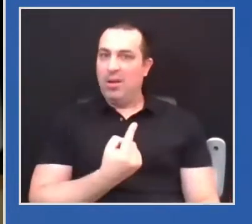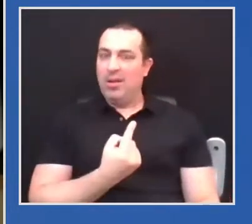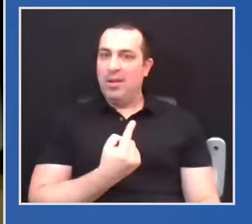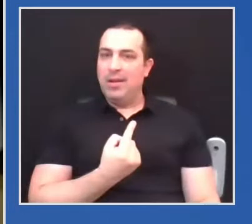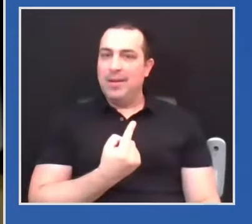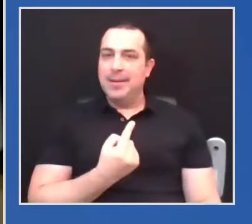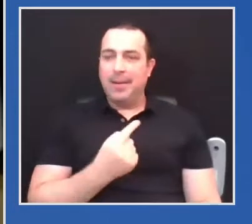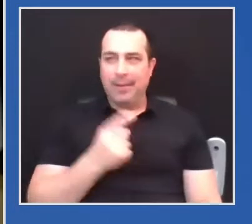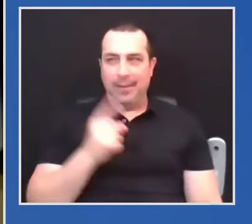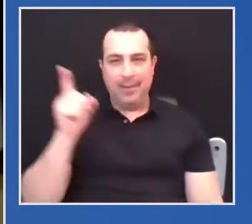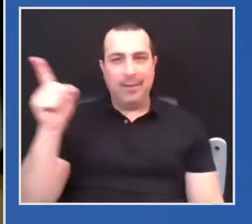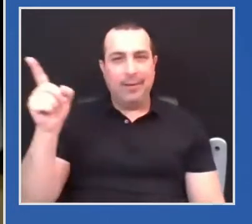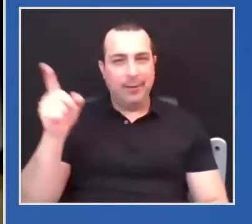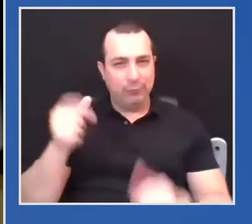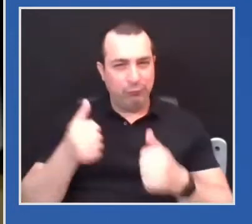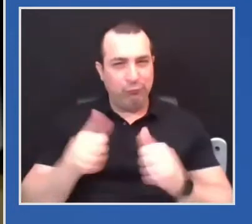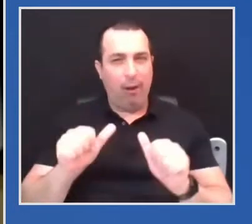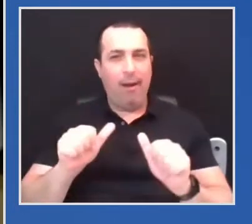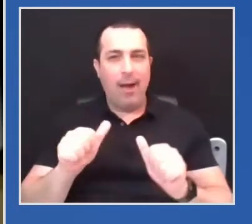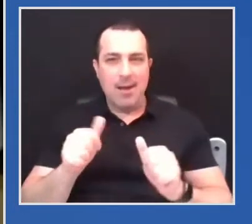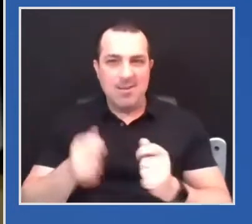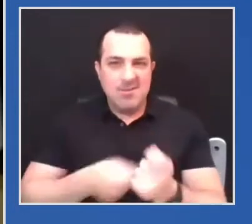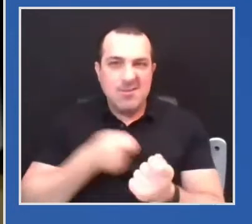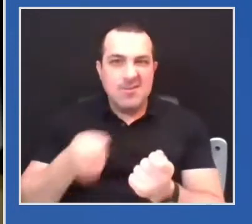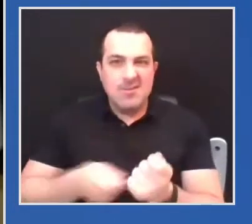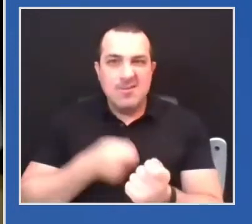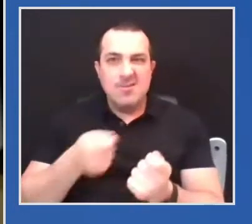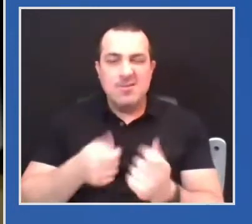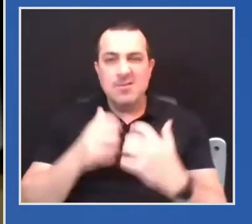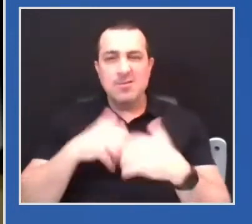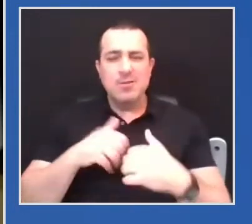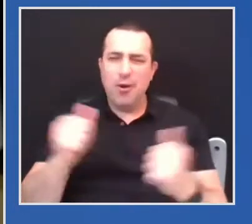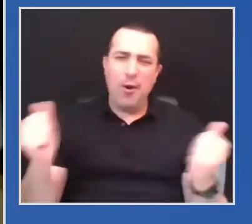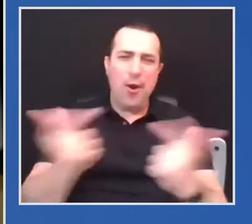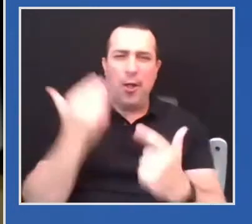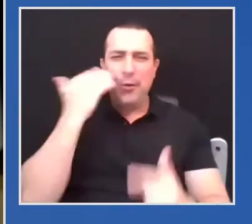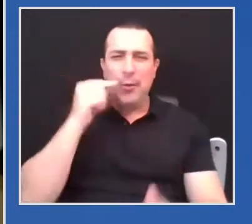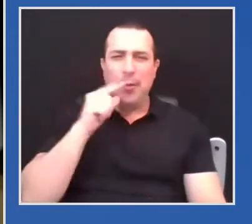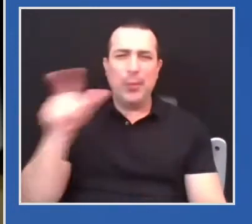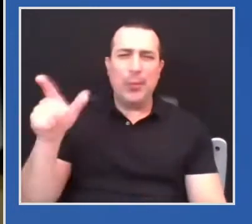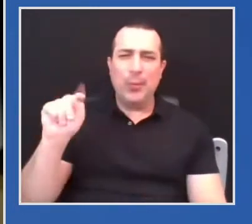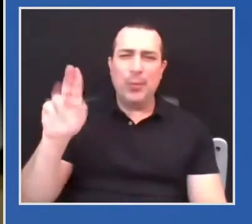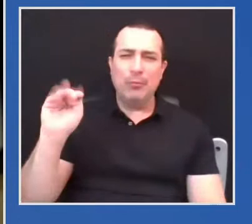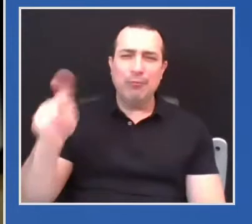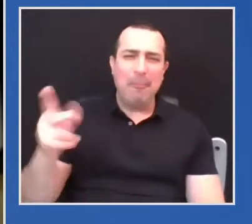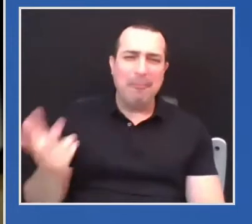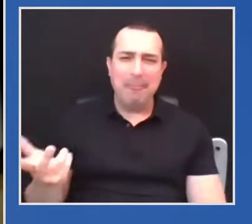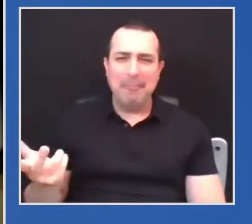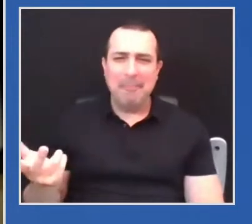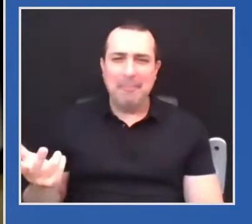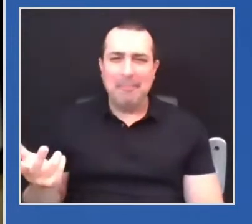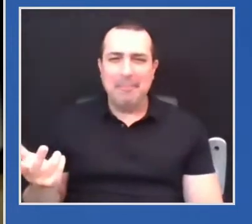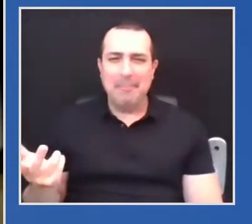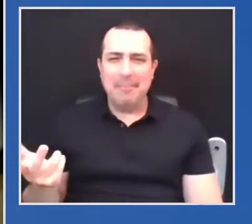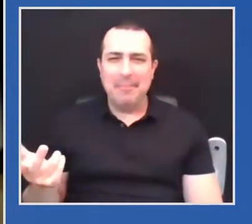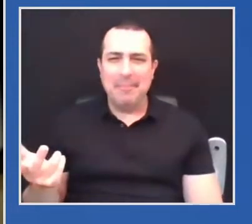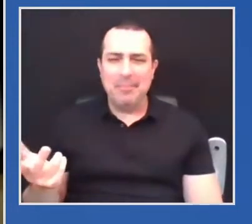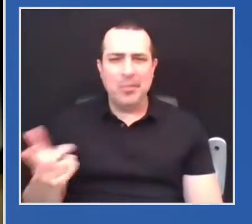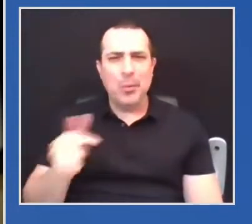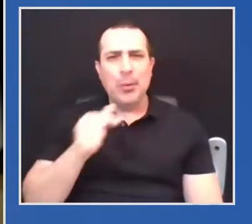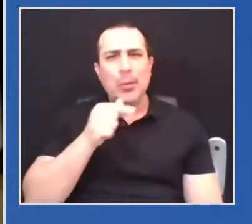that. Everybody knows who Donald Trump is. That's what they know who we are. Who we